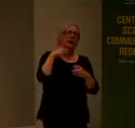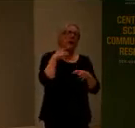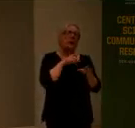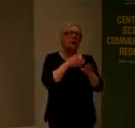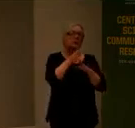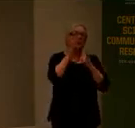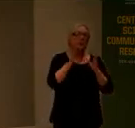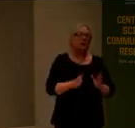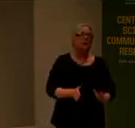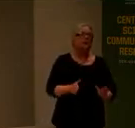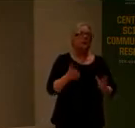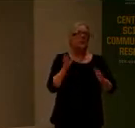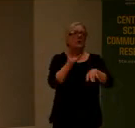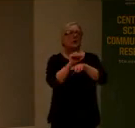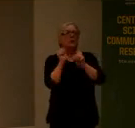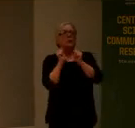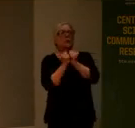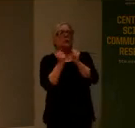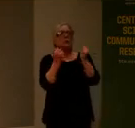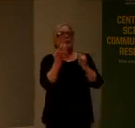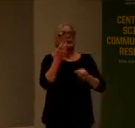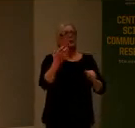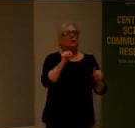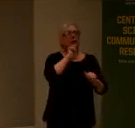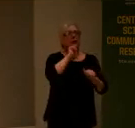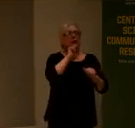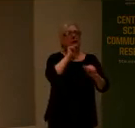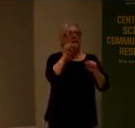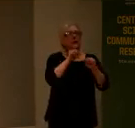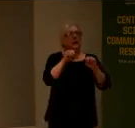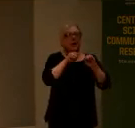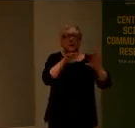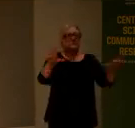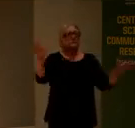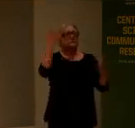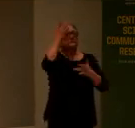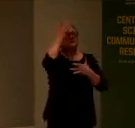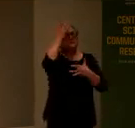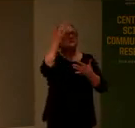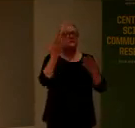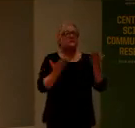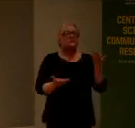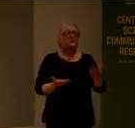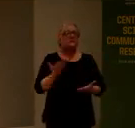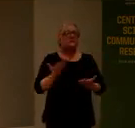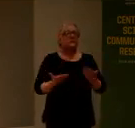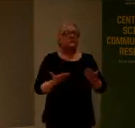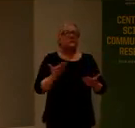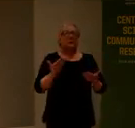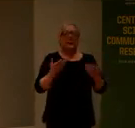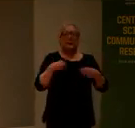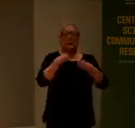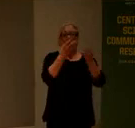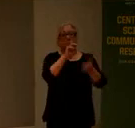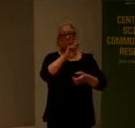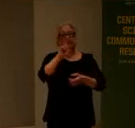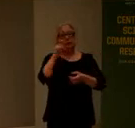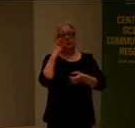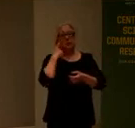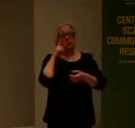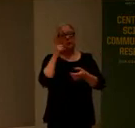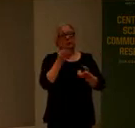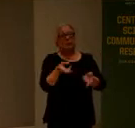with prevention of non-communicable disease, and they might be, you know, giving a prescription for